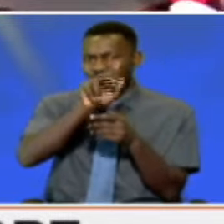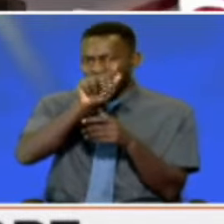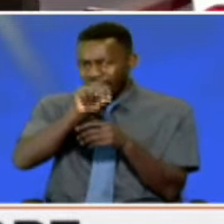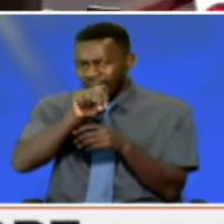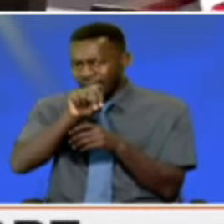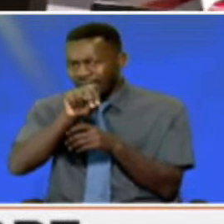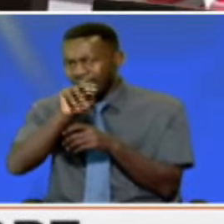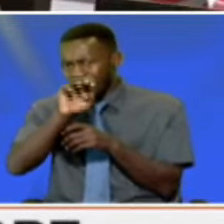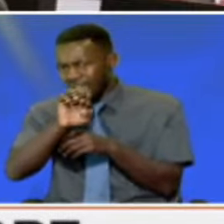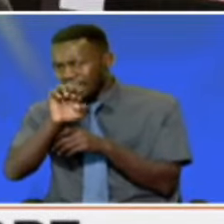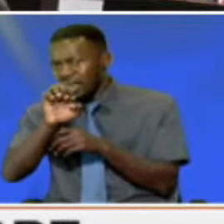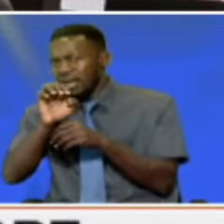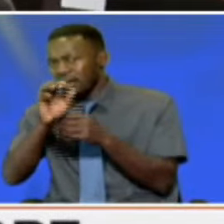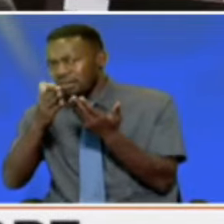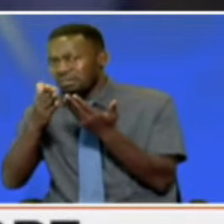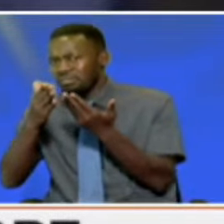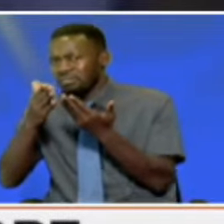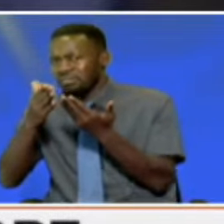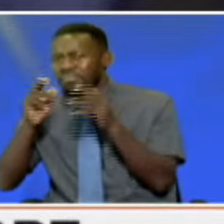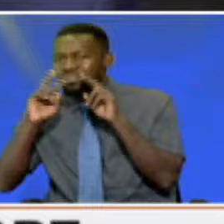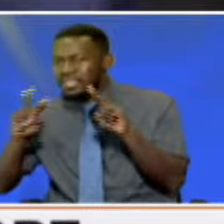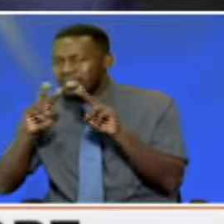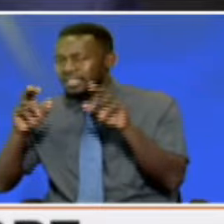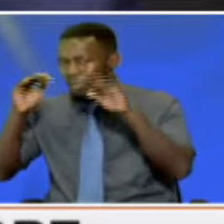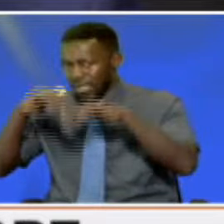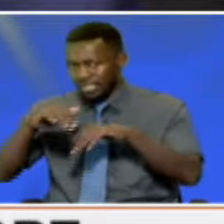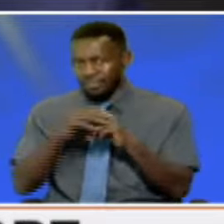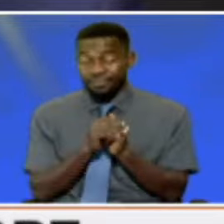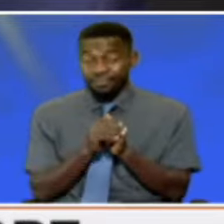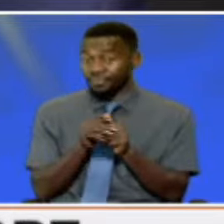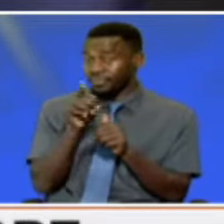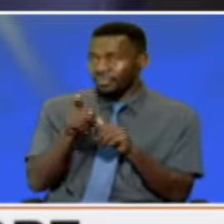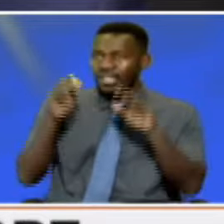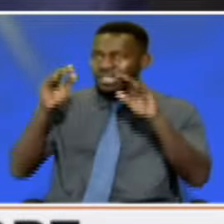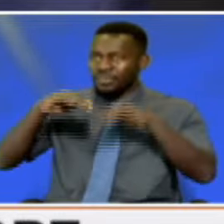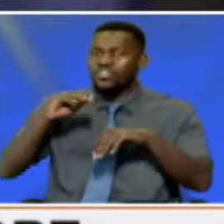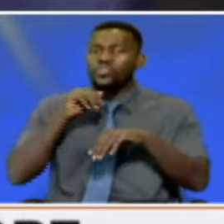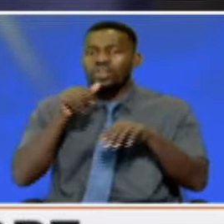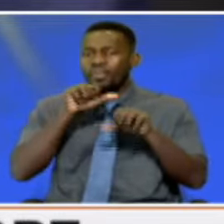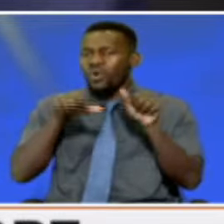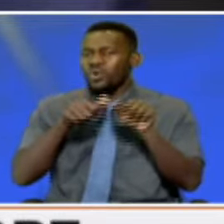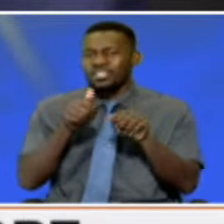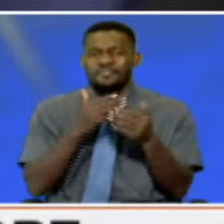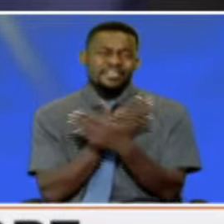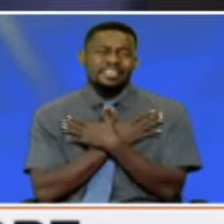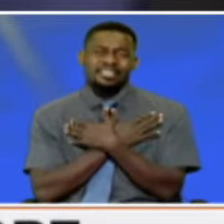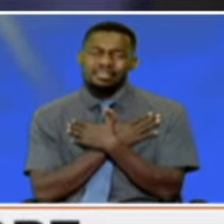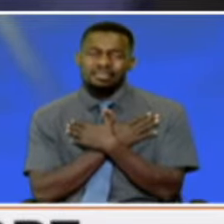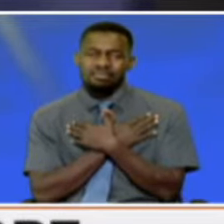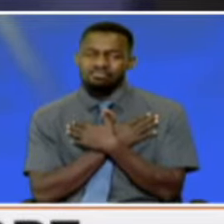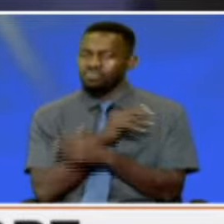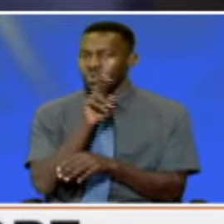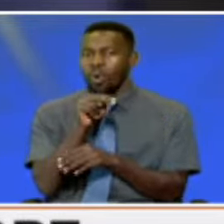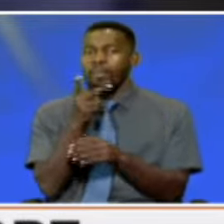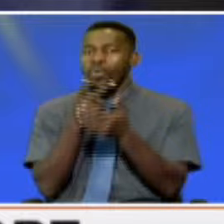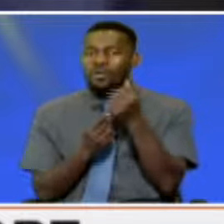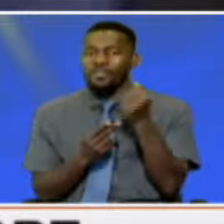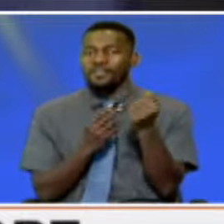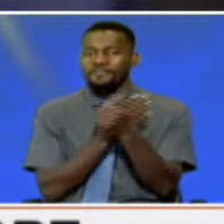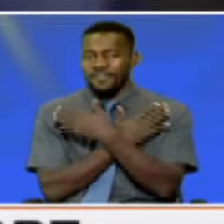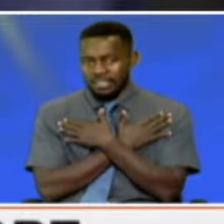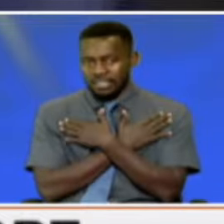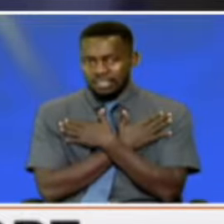act against international law. This summit should not be a meeting of just friends. This should be a meeting of both friends and foe